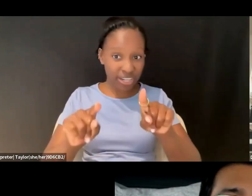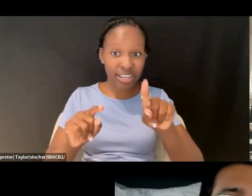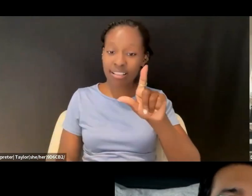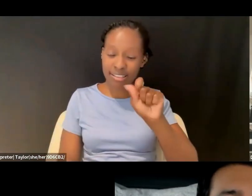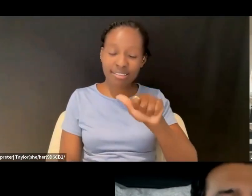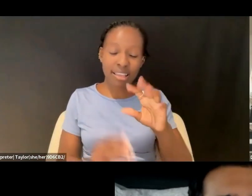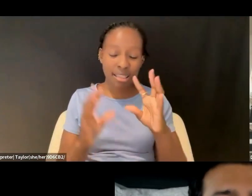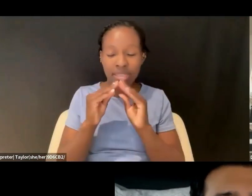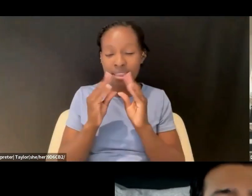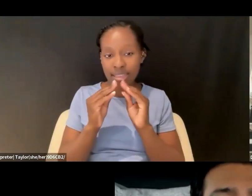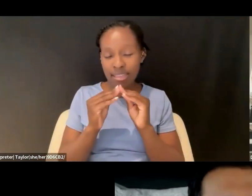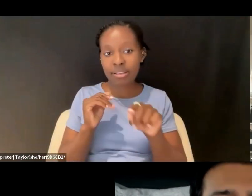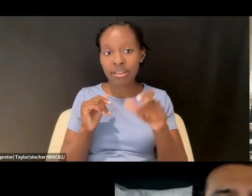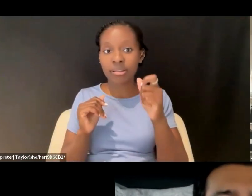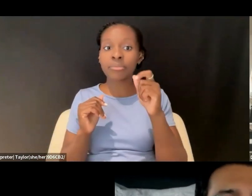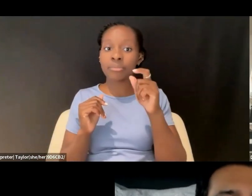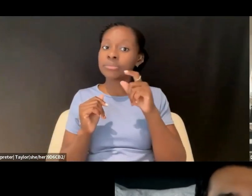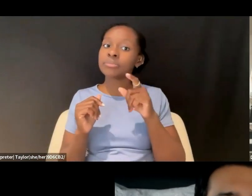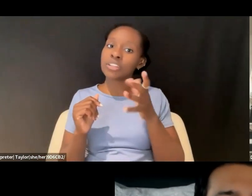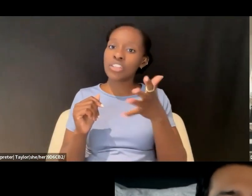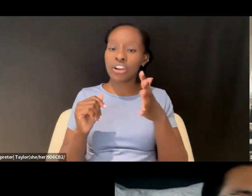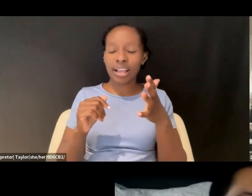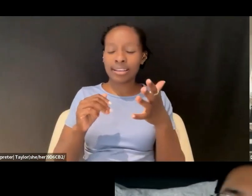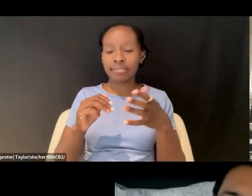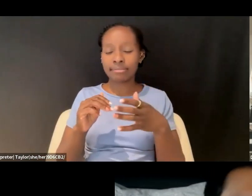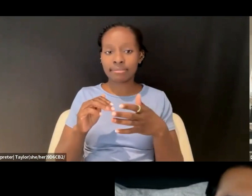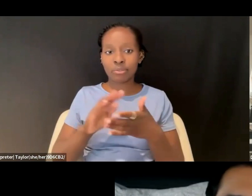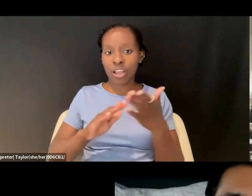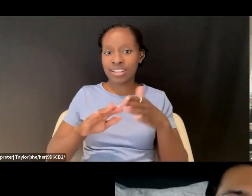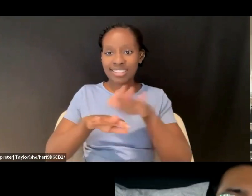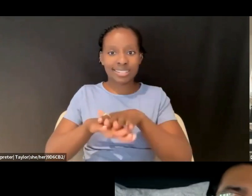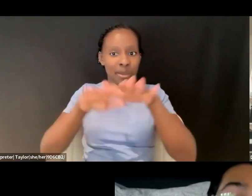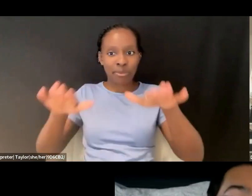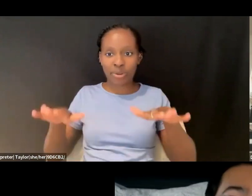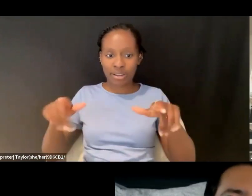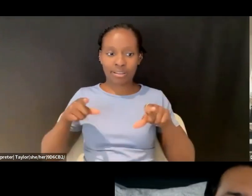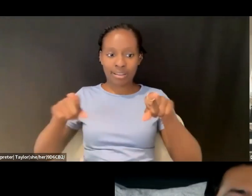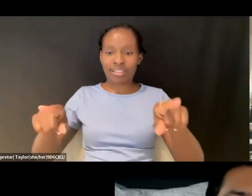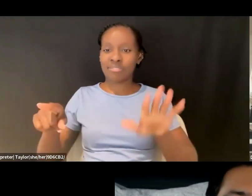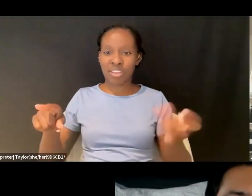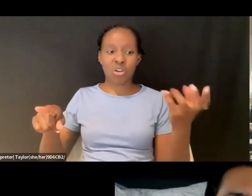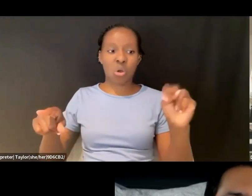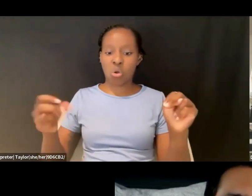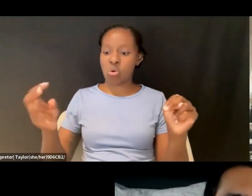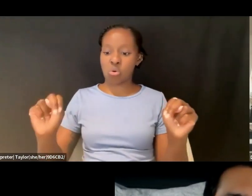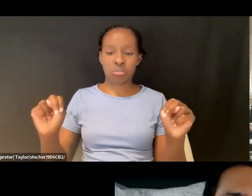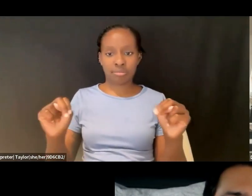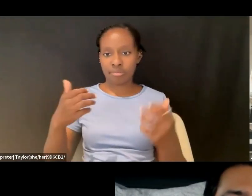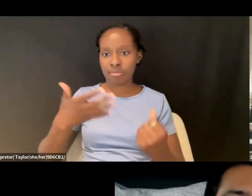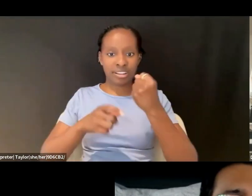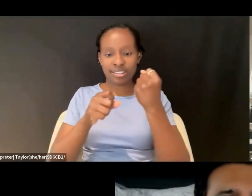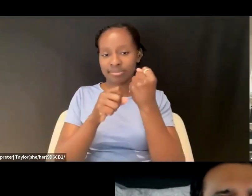meeting, but they are run somewhat separately because they have their own particular priorities each different